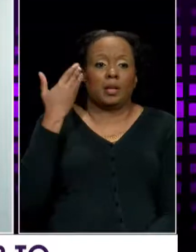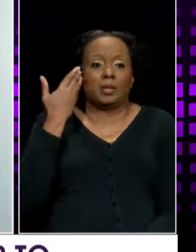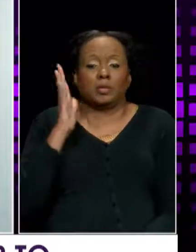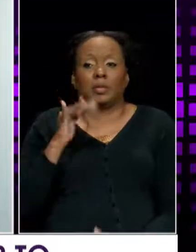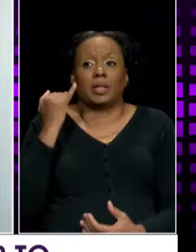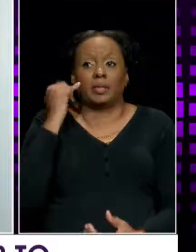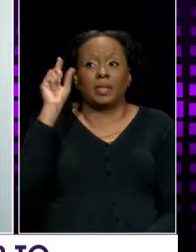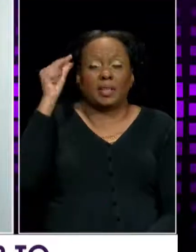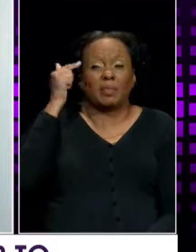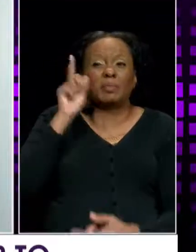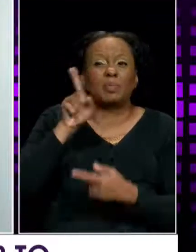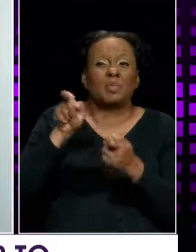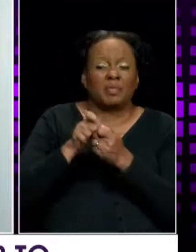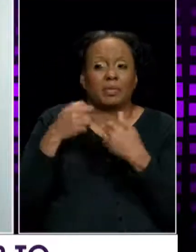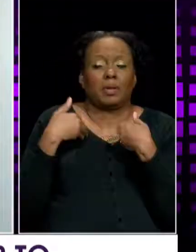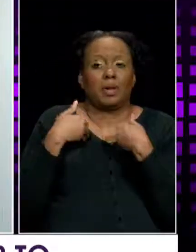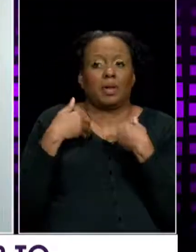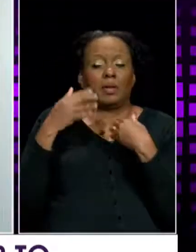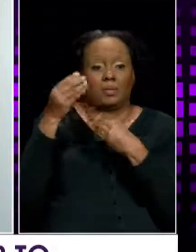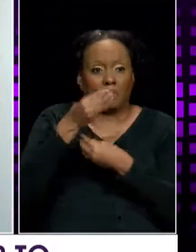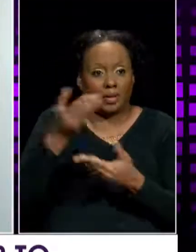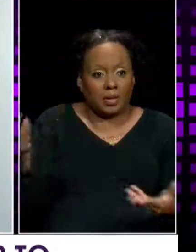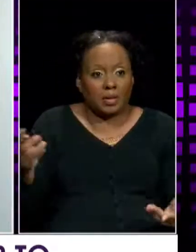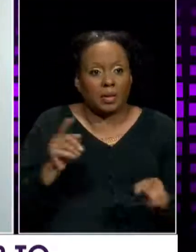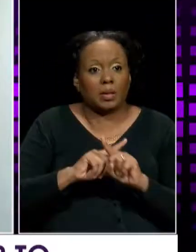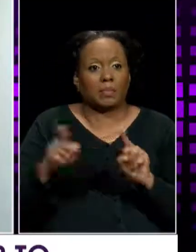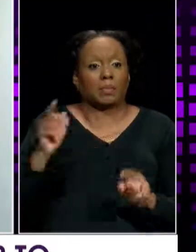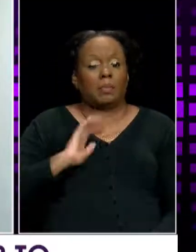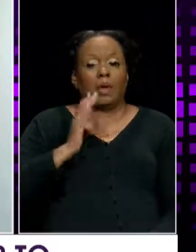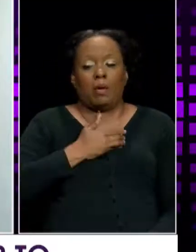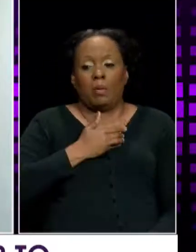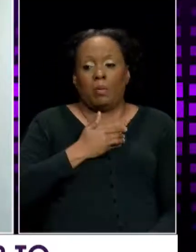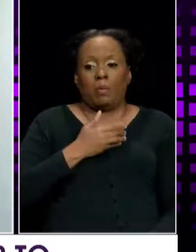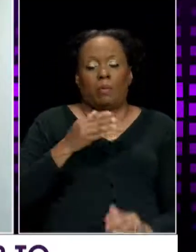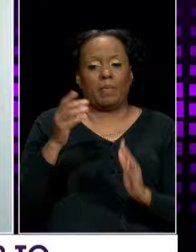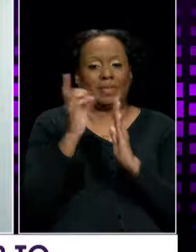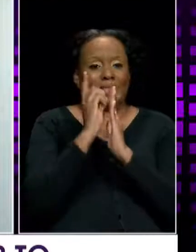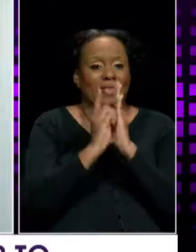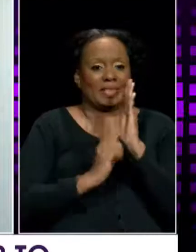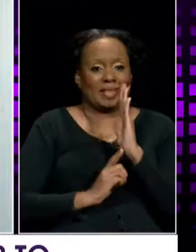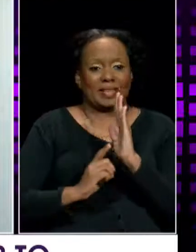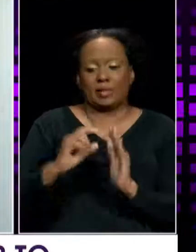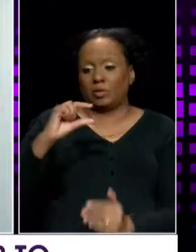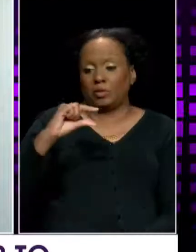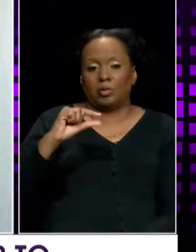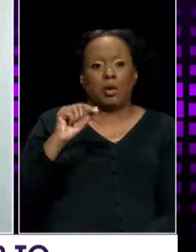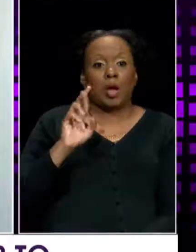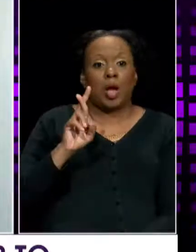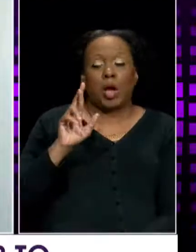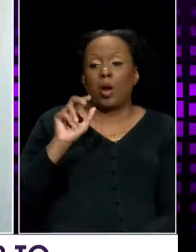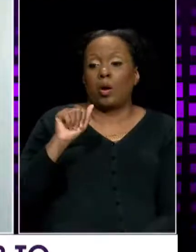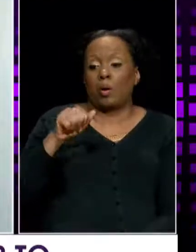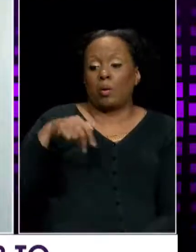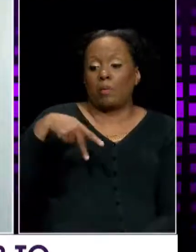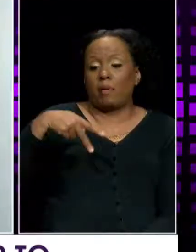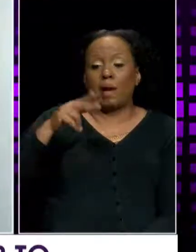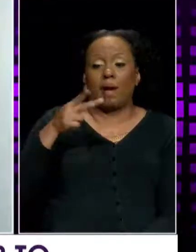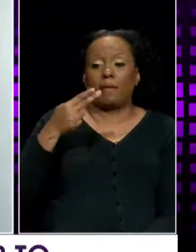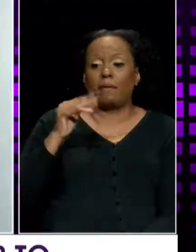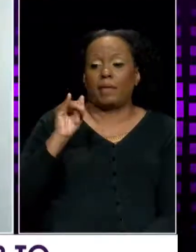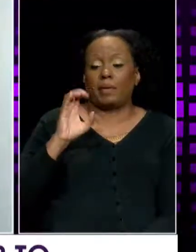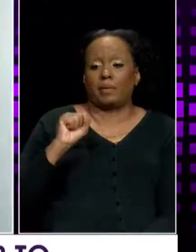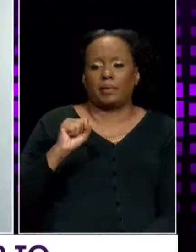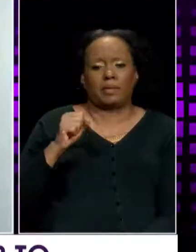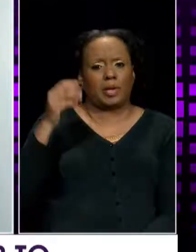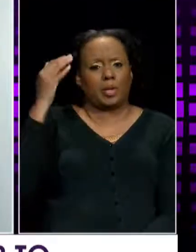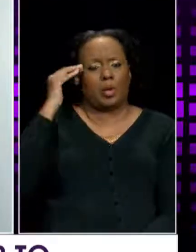the co-lead. Mhm. But I think our graphics go a long way, and the ministry does get information. They do see the work that we've been doing.